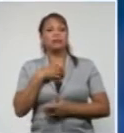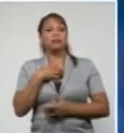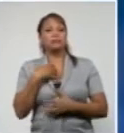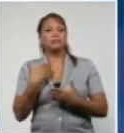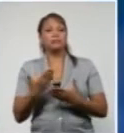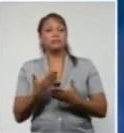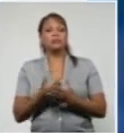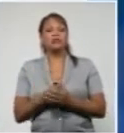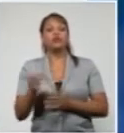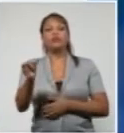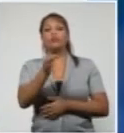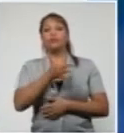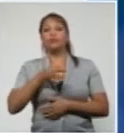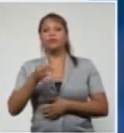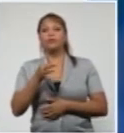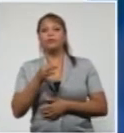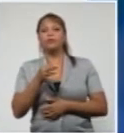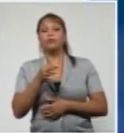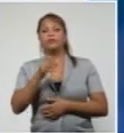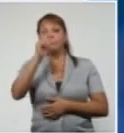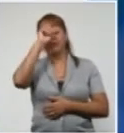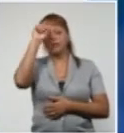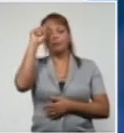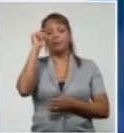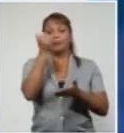2 cases to La Sierpe.